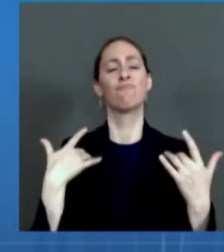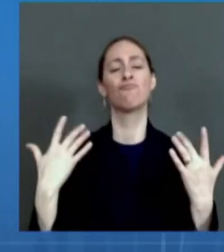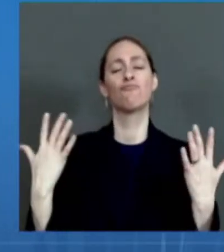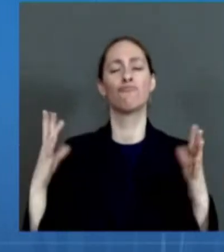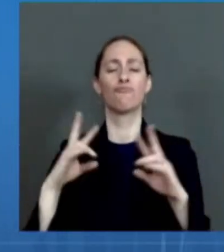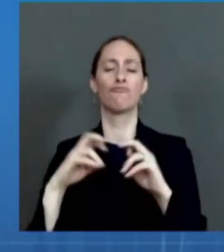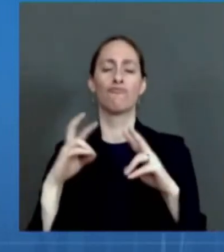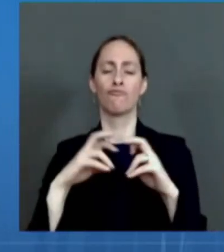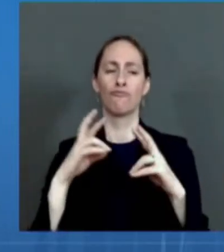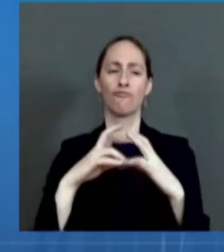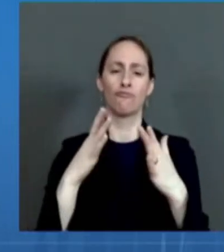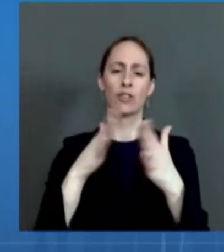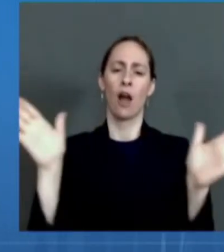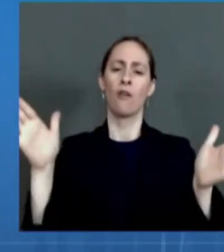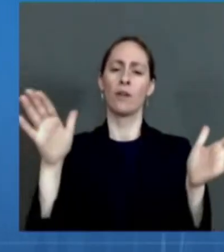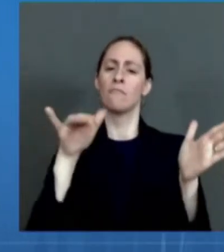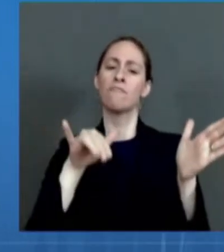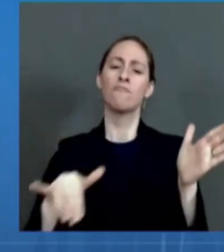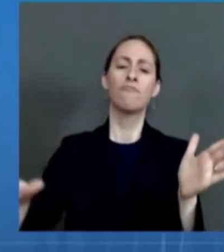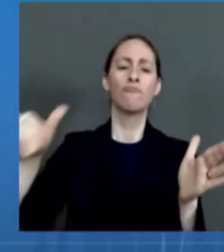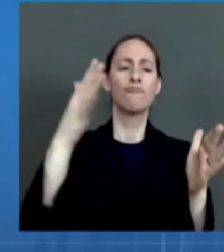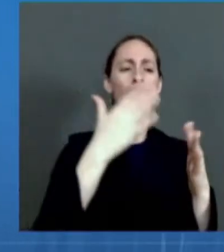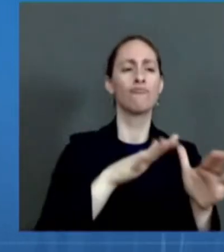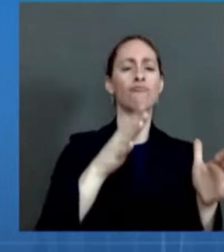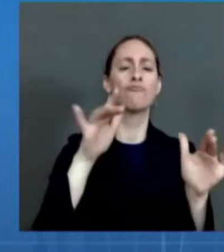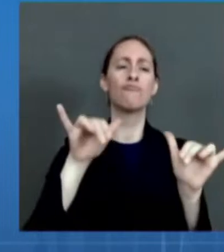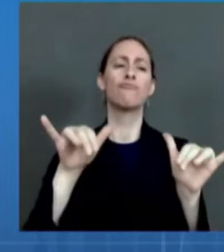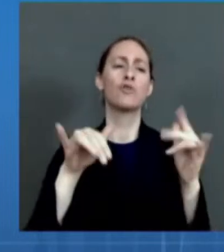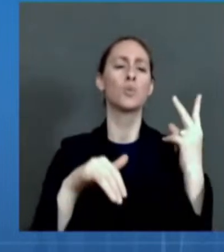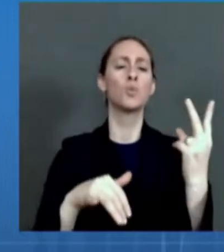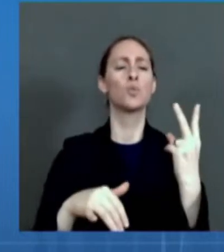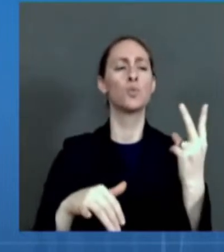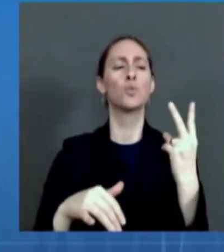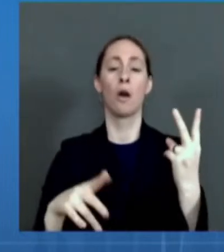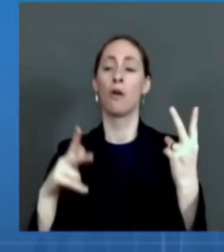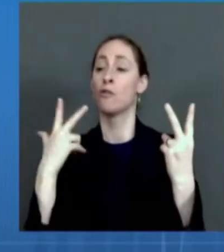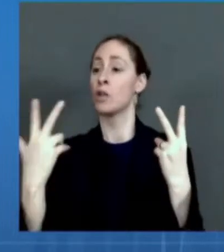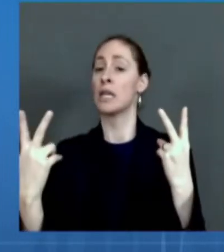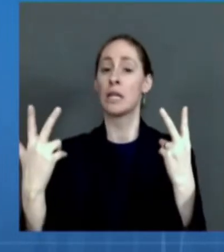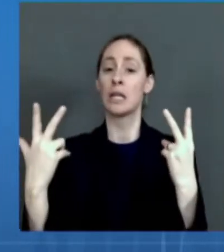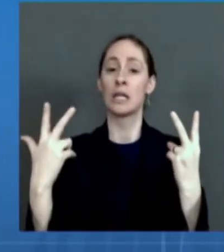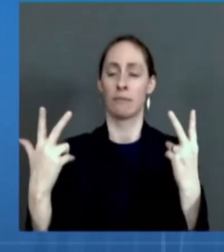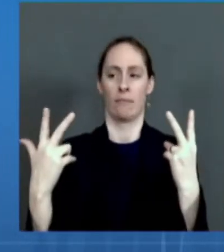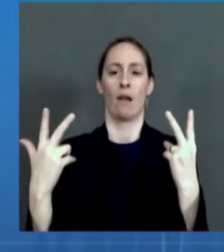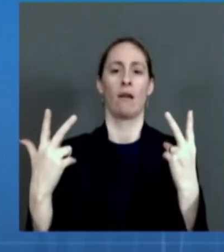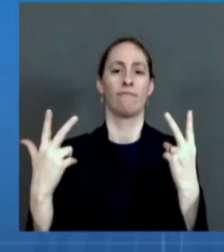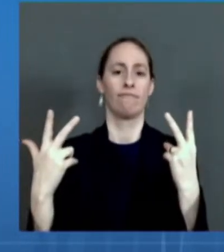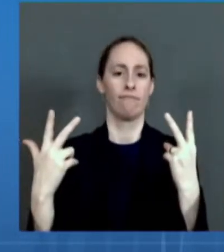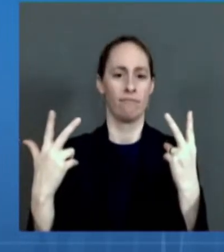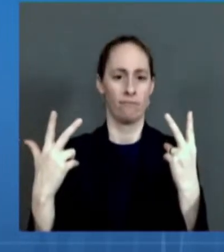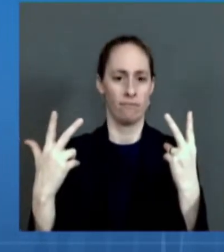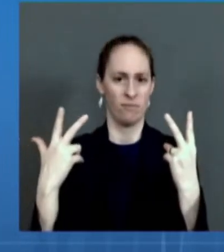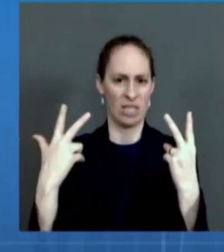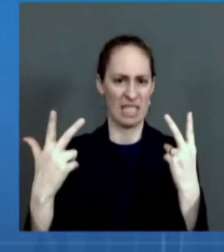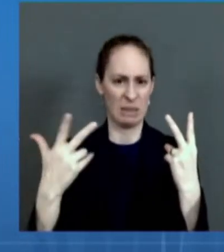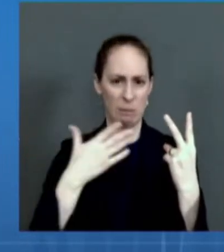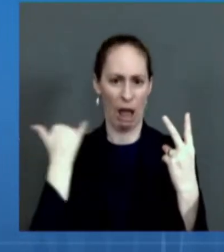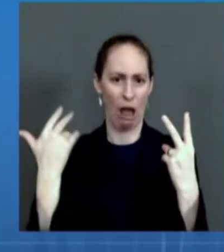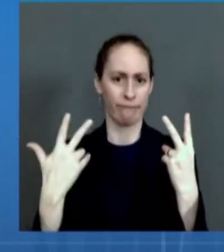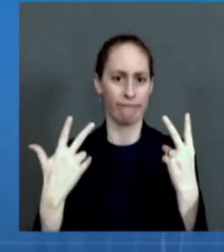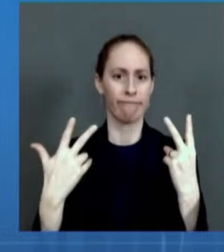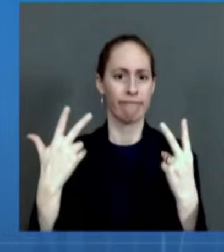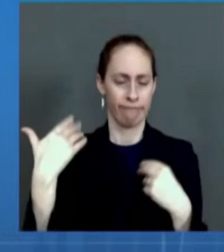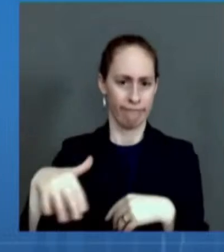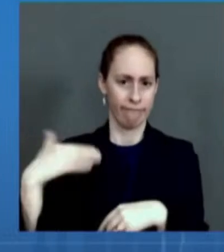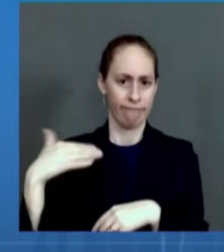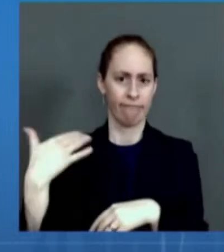of that is really rather profound. 19 times for the one on the left, 27 times for the one in the middle, and